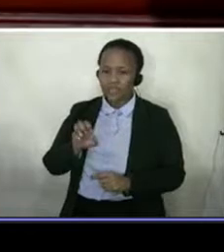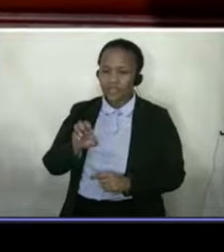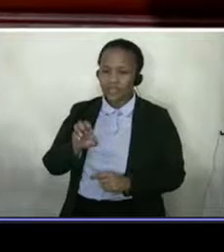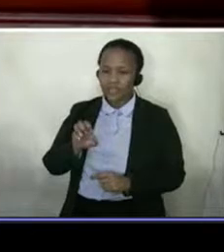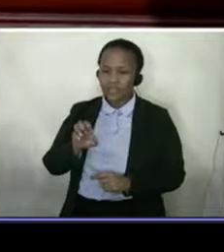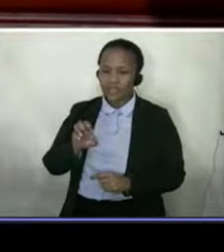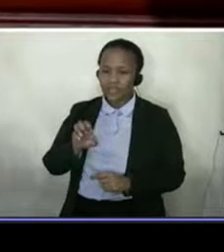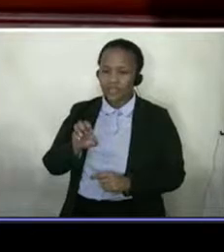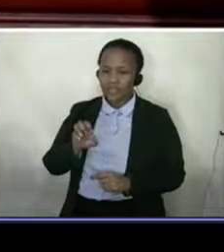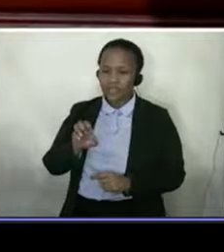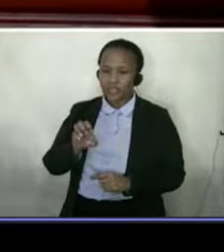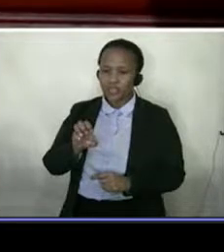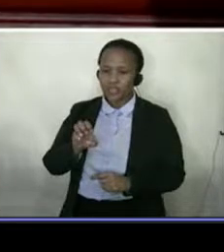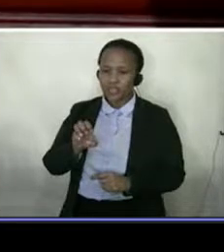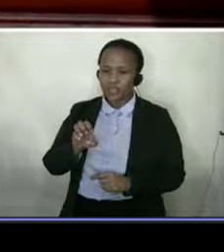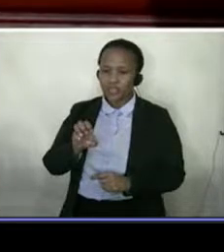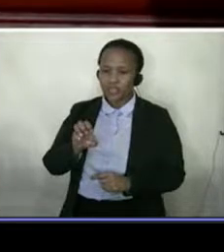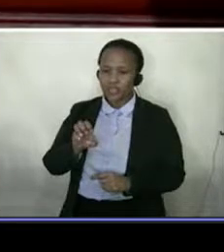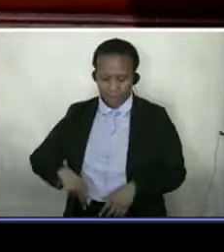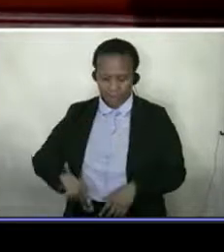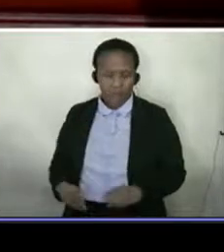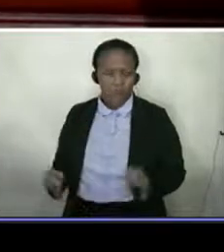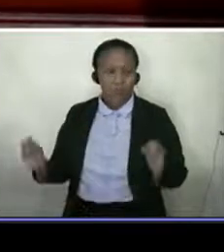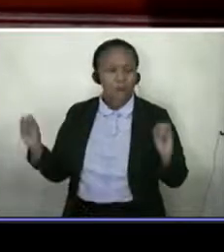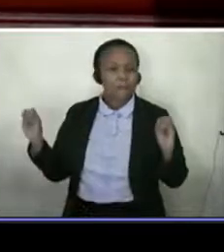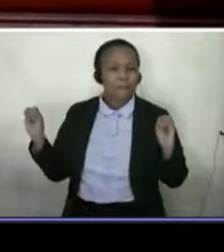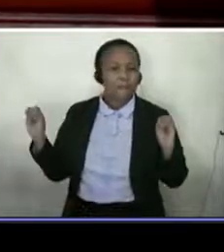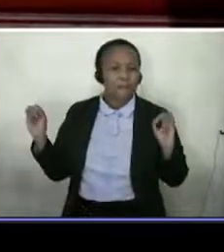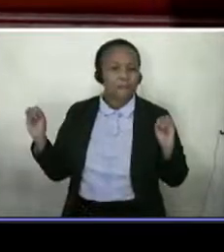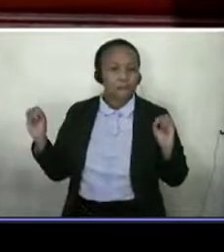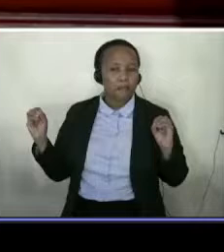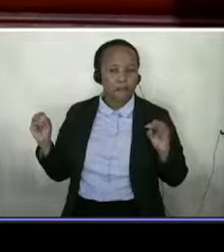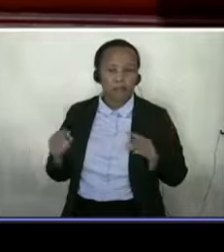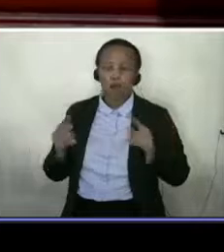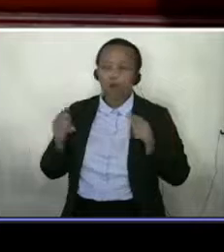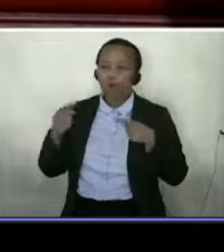talking about the audit outcomes of